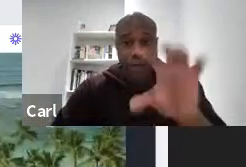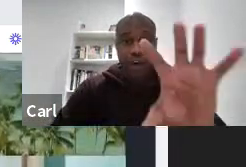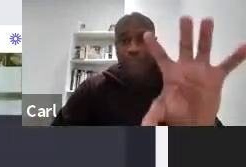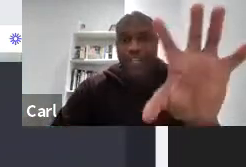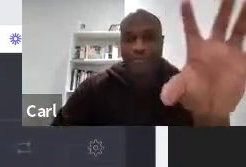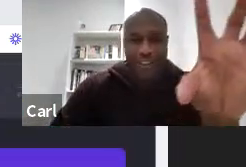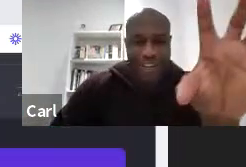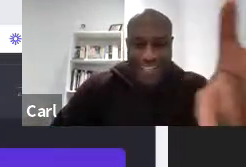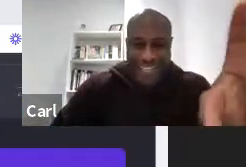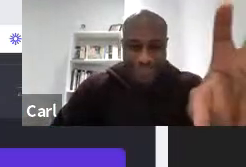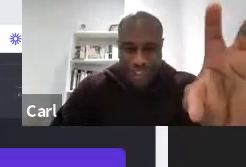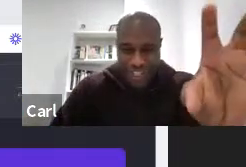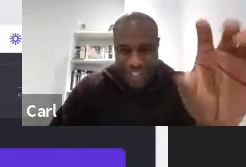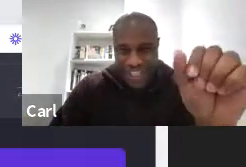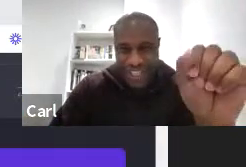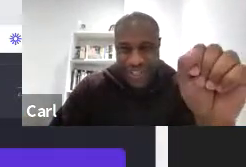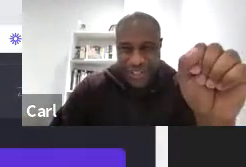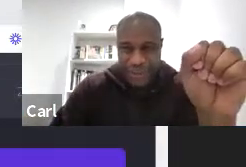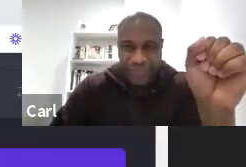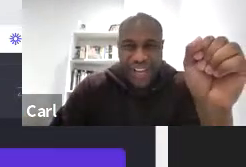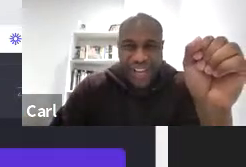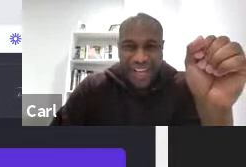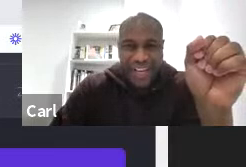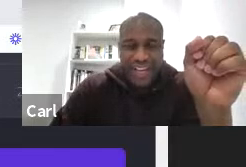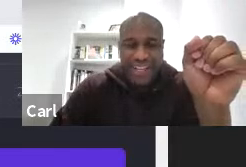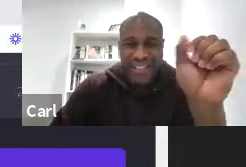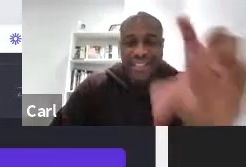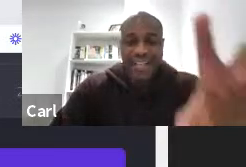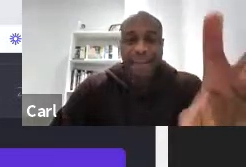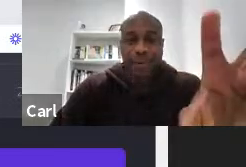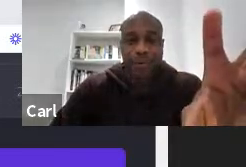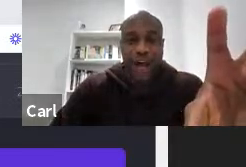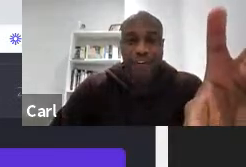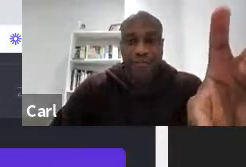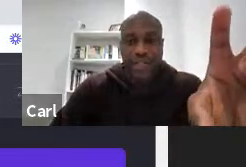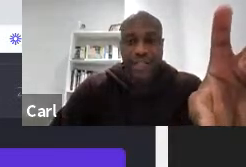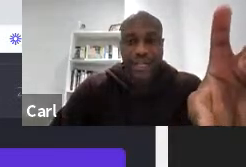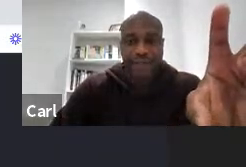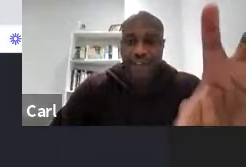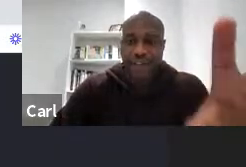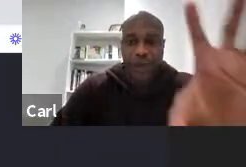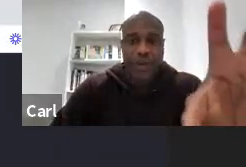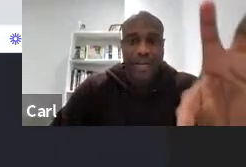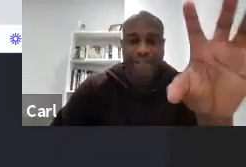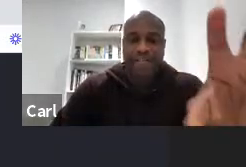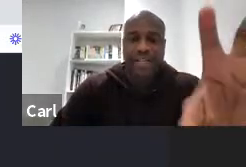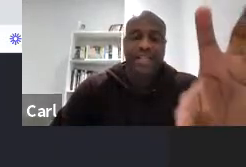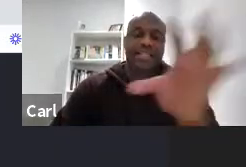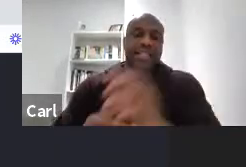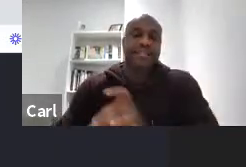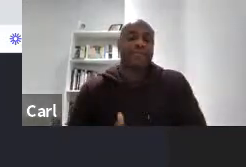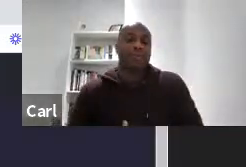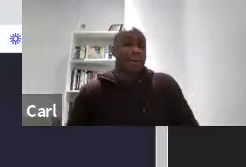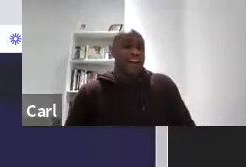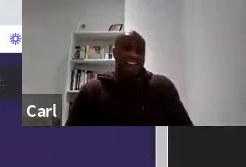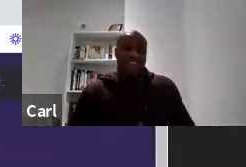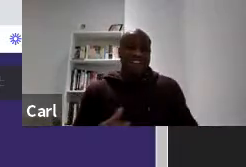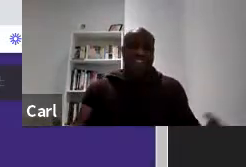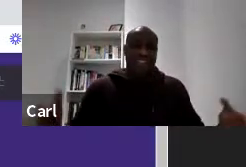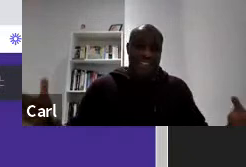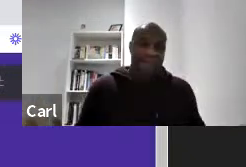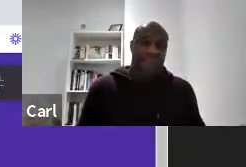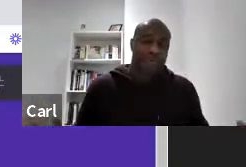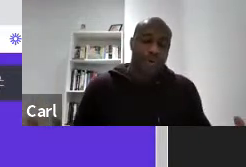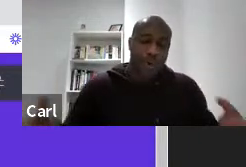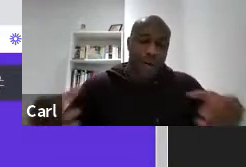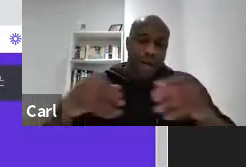I've got a lot of different ideas and products that I use, but here is an example that I created very quickly, very easily for a